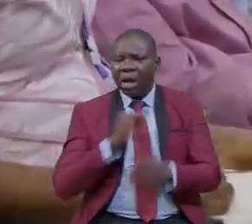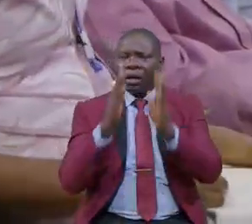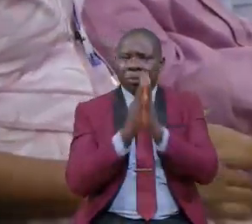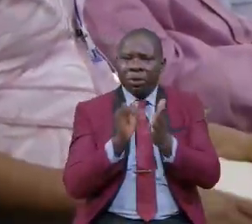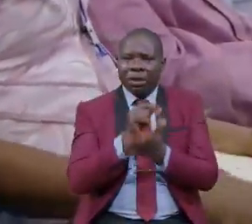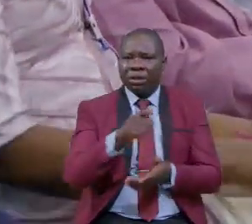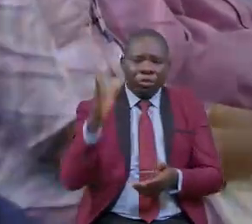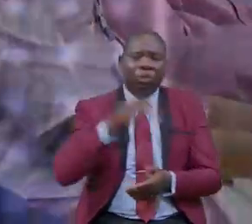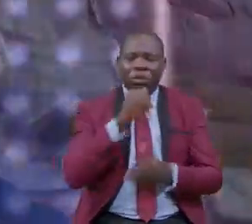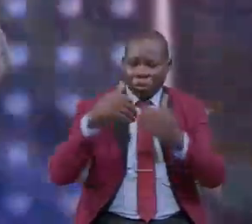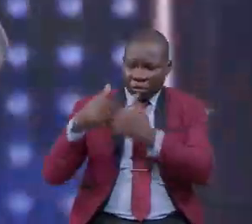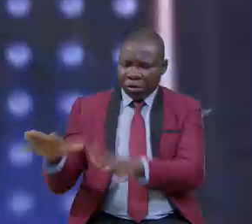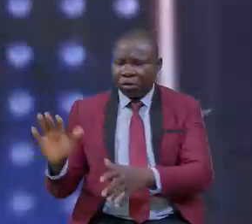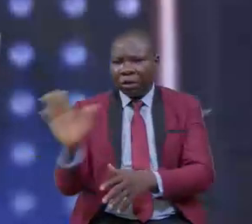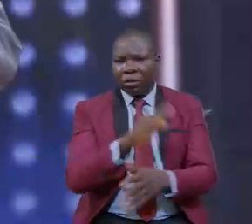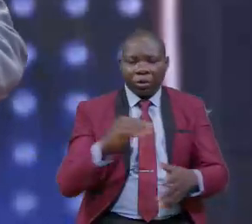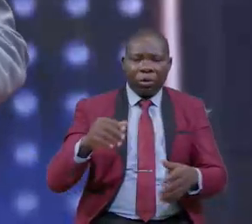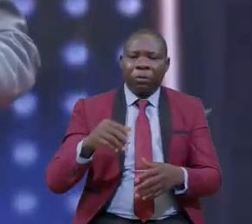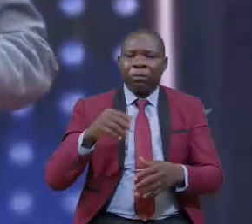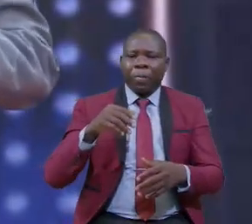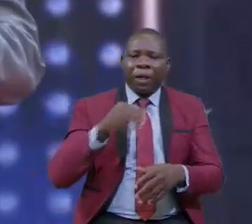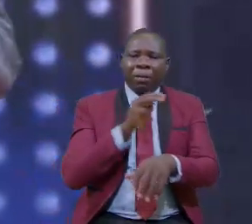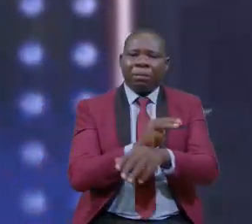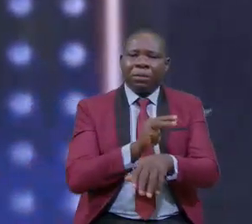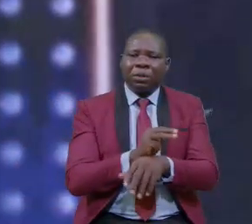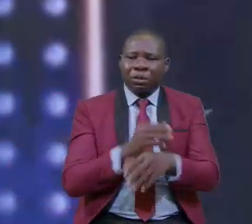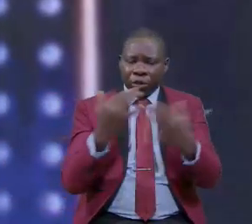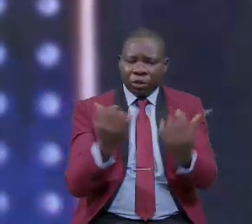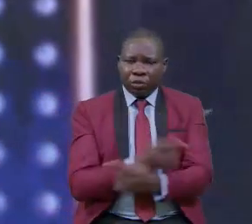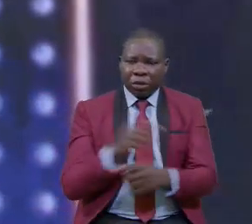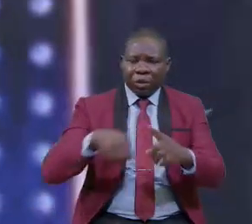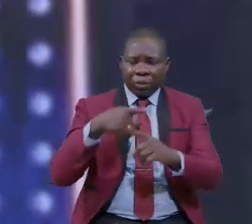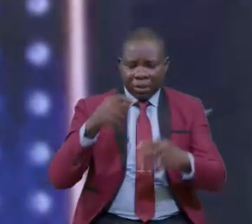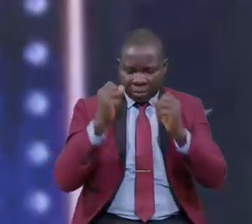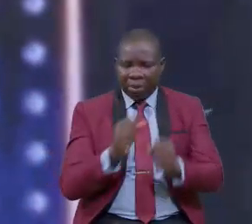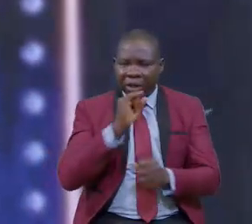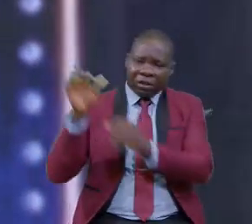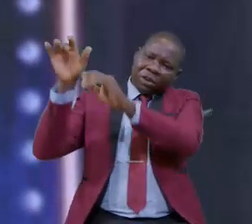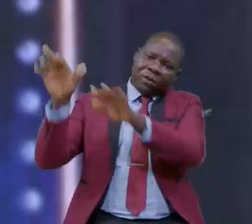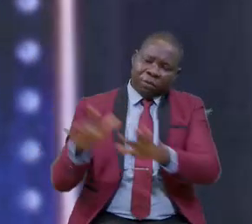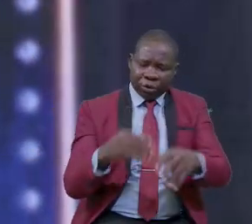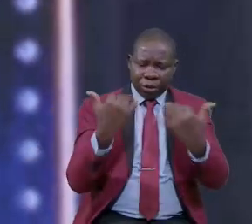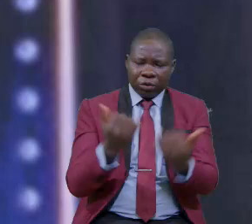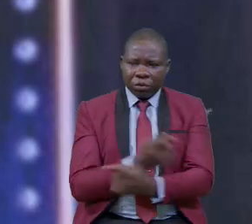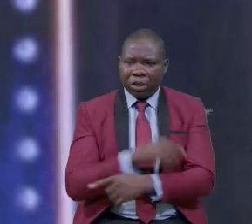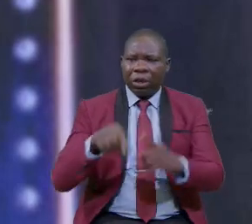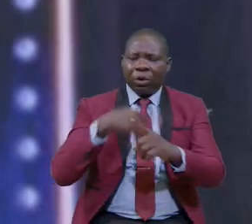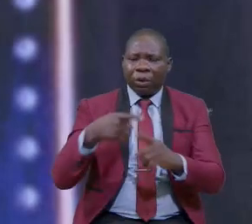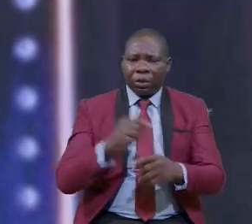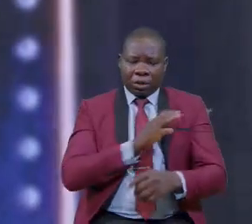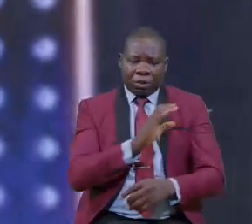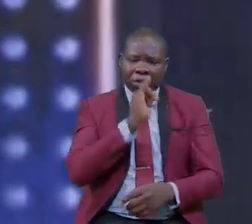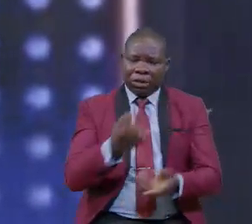while the power is flowing, today, while the courage is coming from above, today, while the unction and